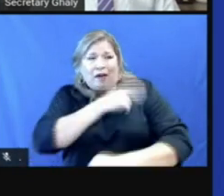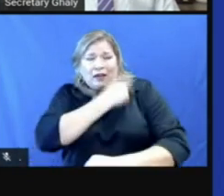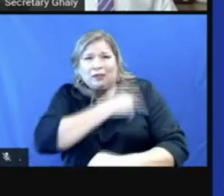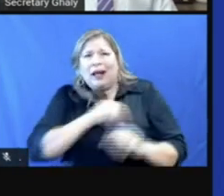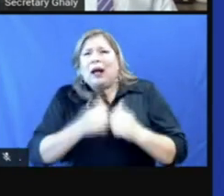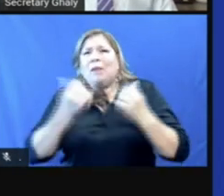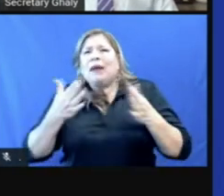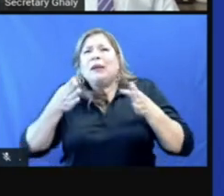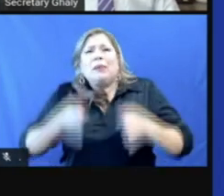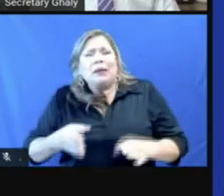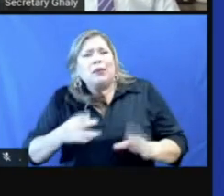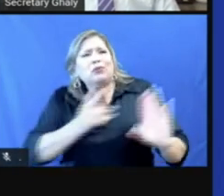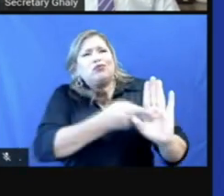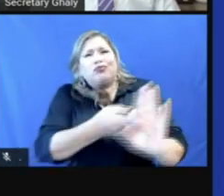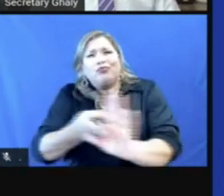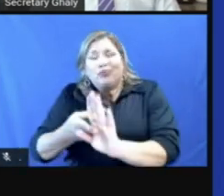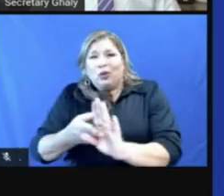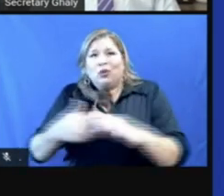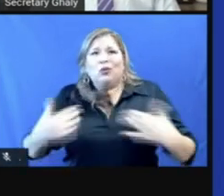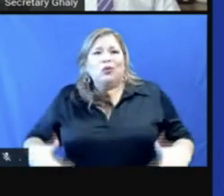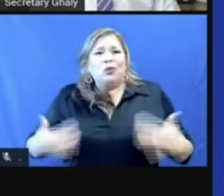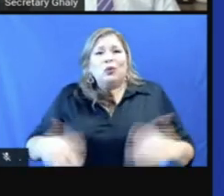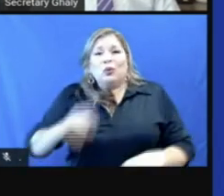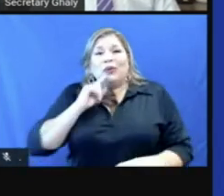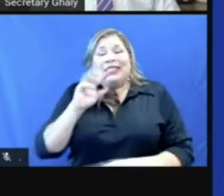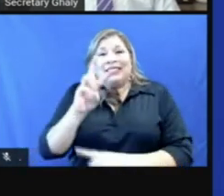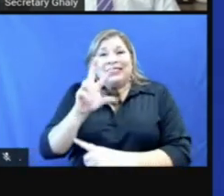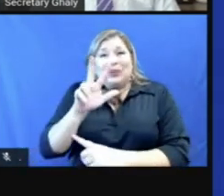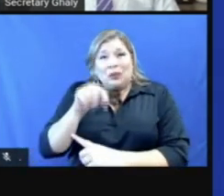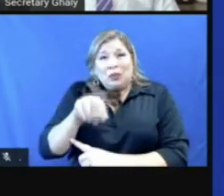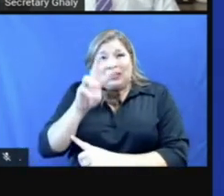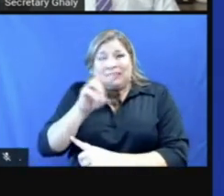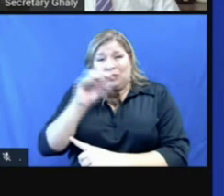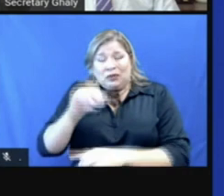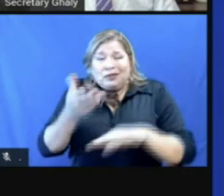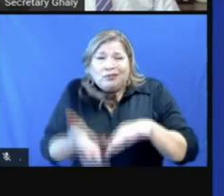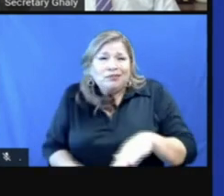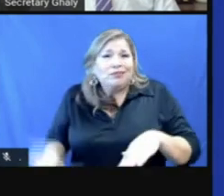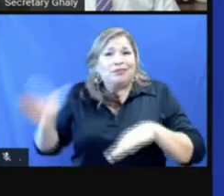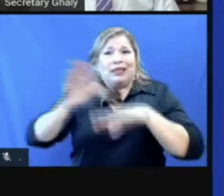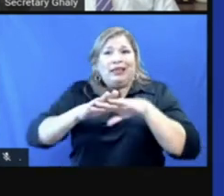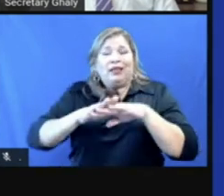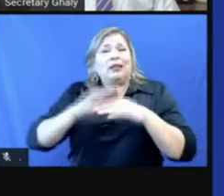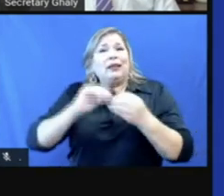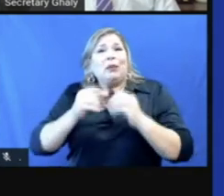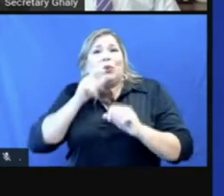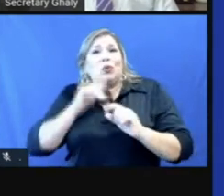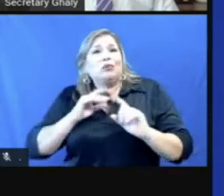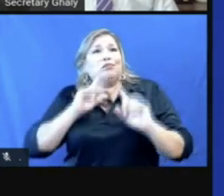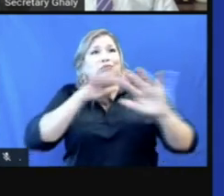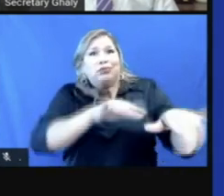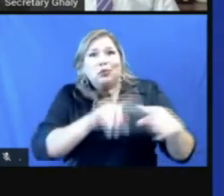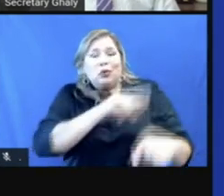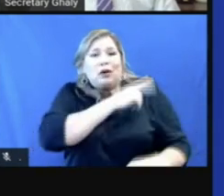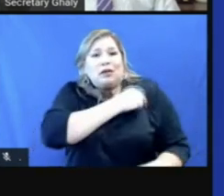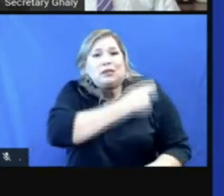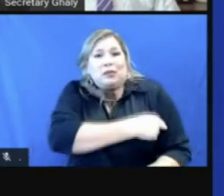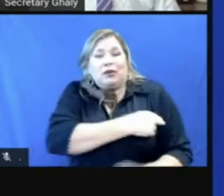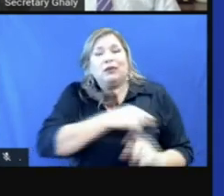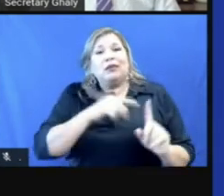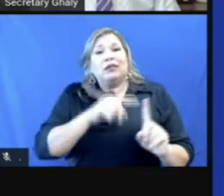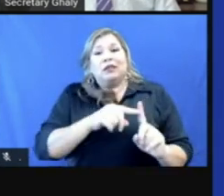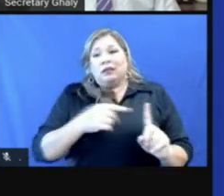for COVID-19 over the past 14 days. Just days ago, reporting that we were just climbing over 3,000 cases